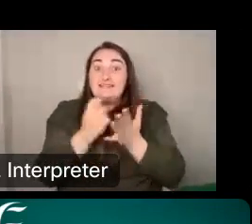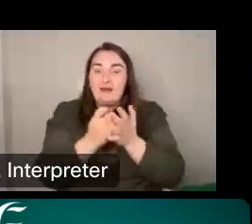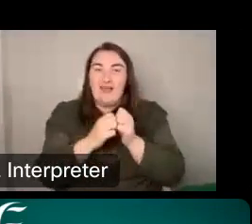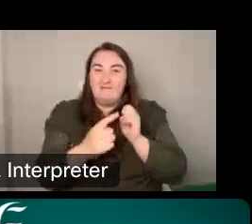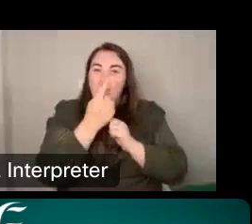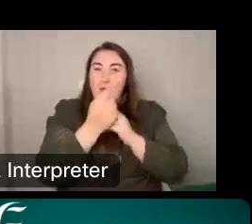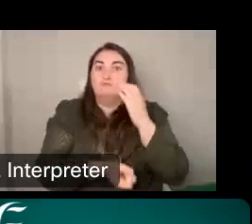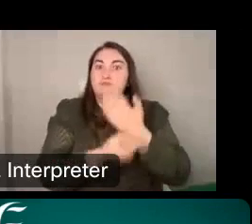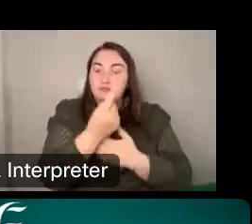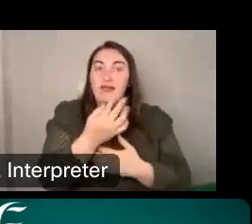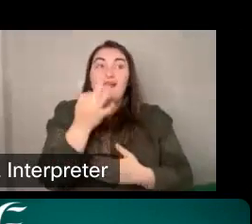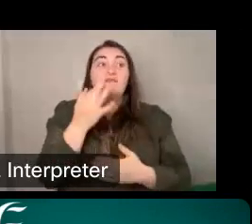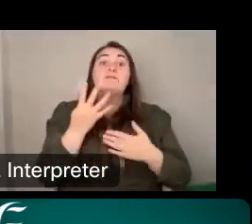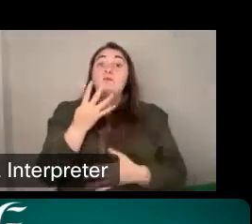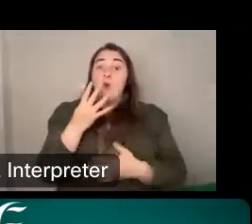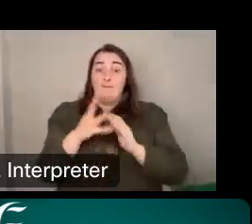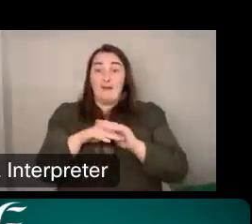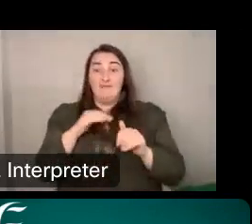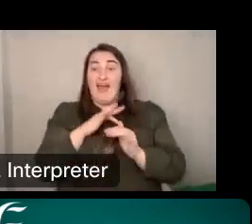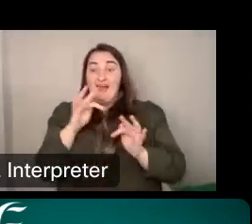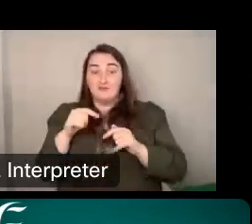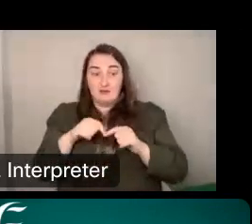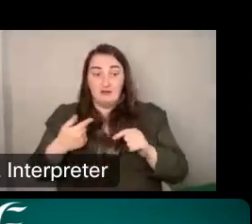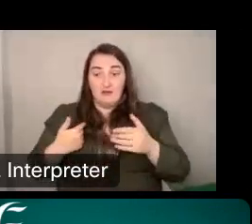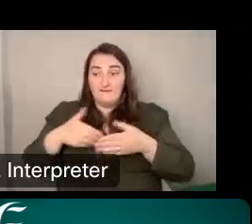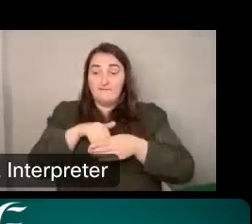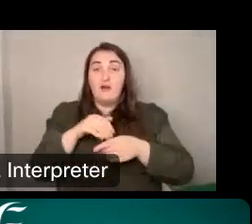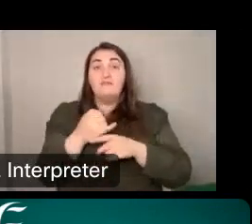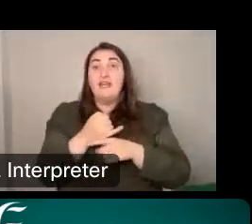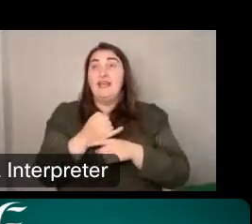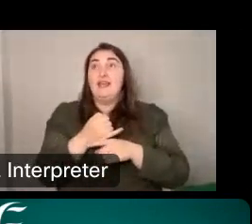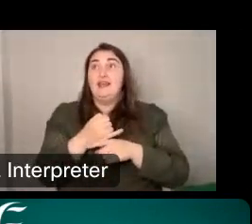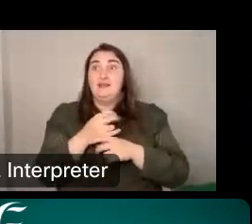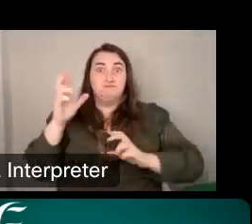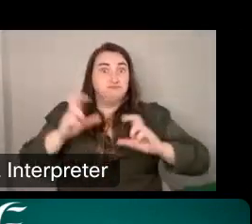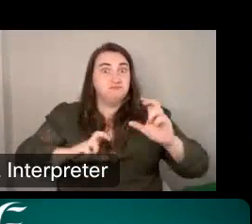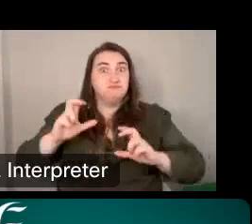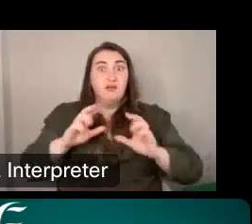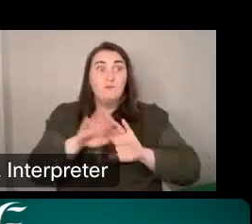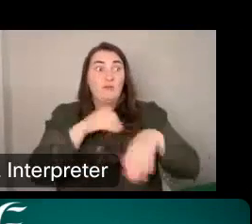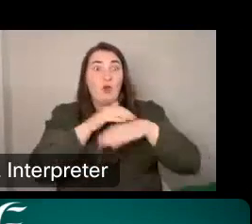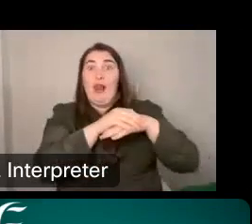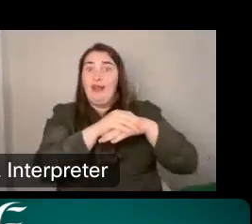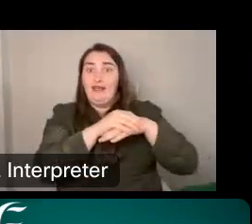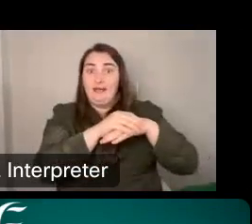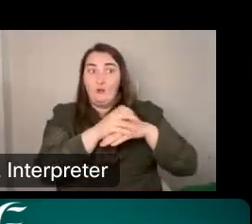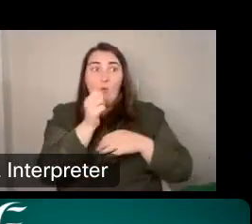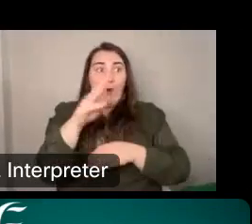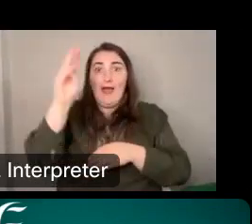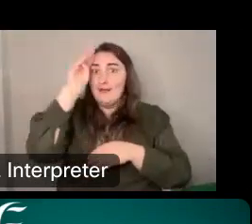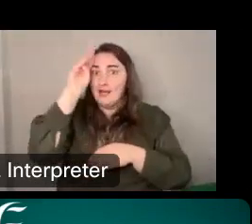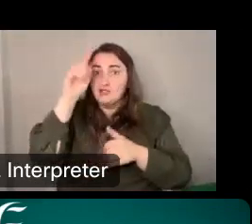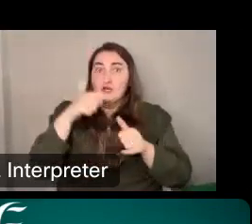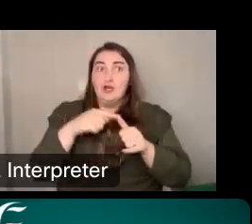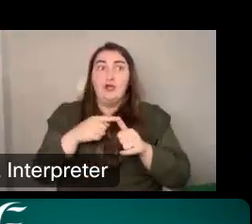say 4 months after that, I'm involved in maybe a dispute with a colleague or a manager and